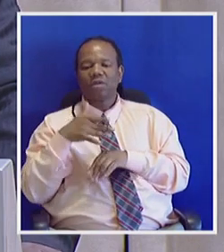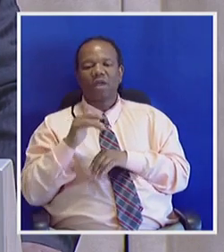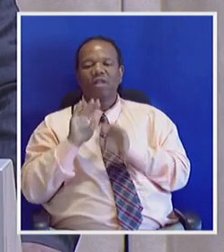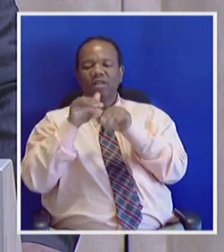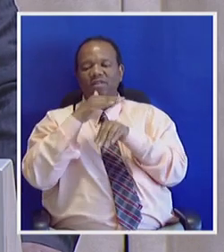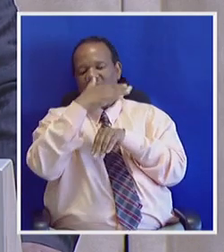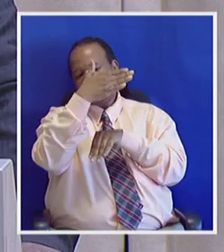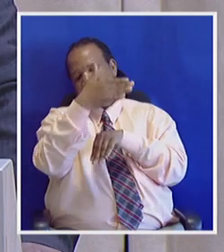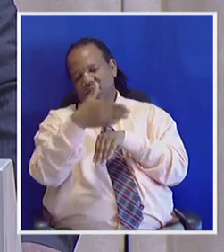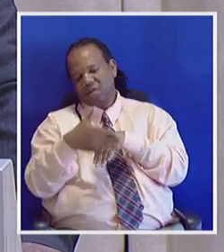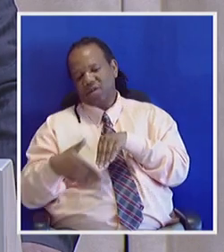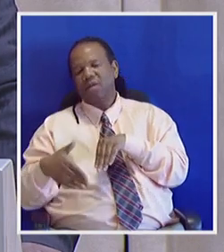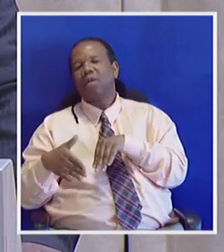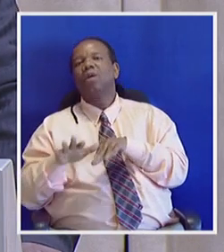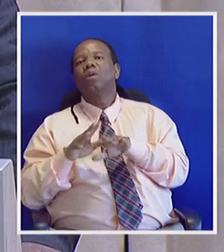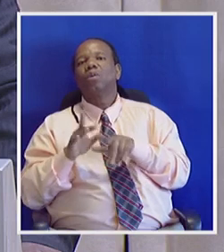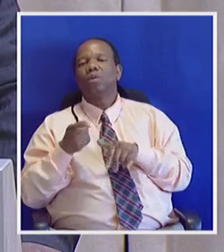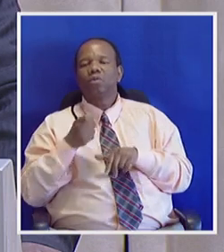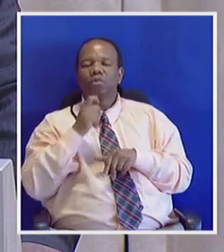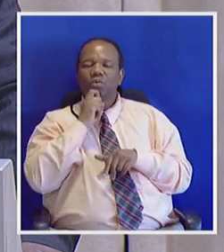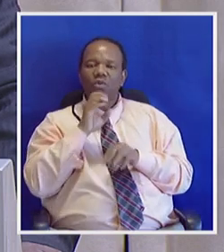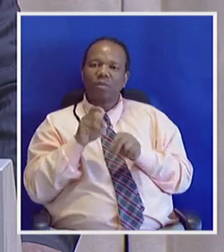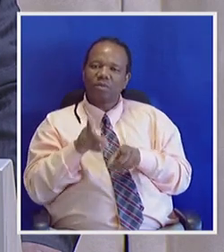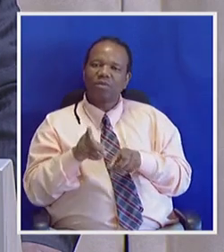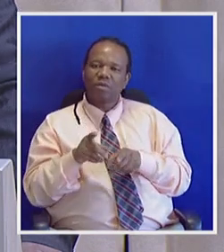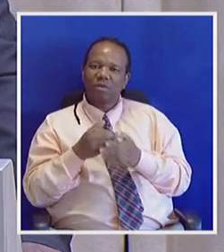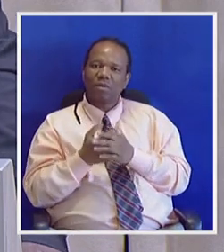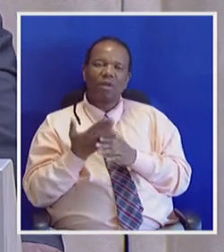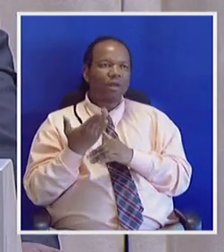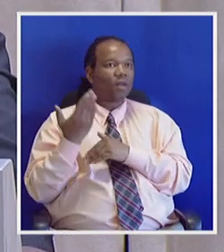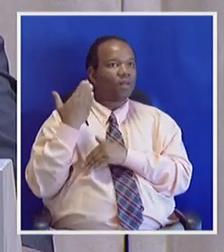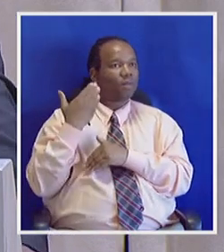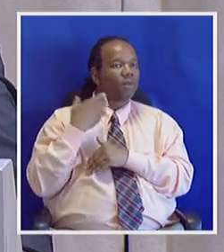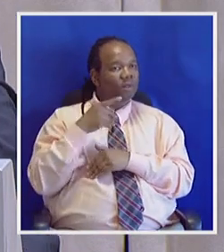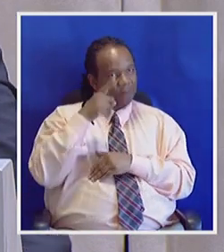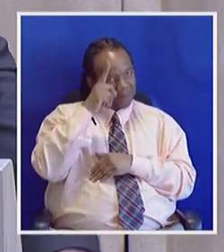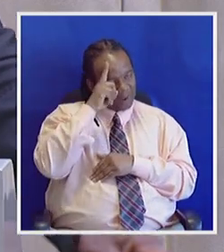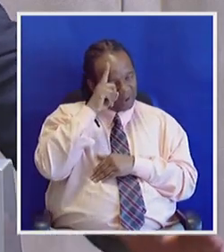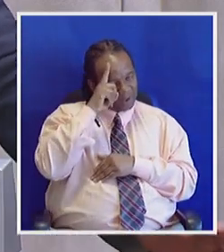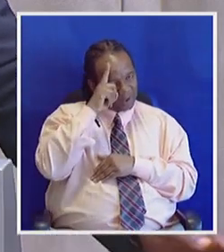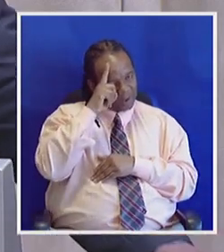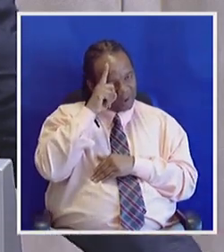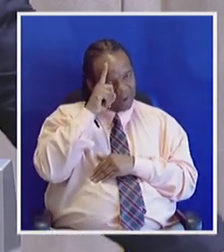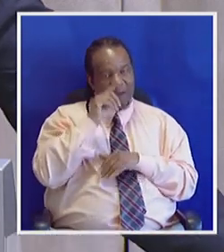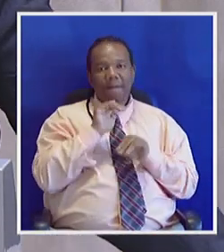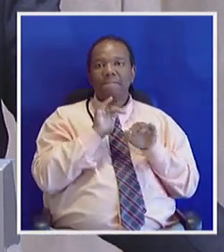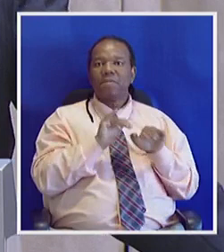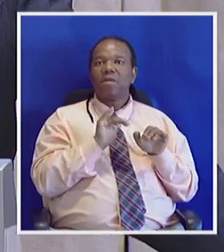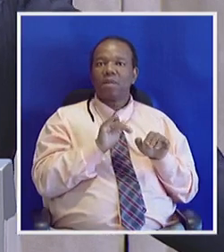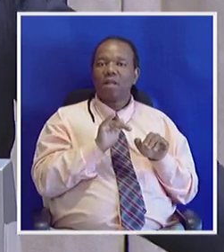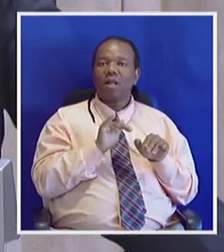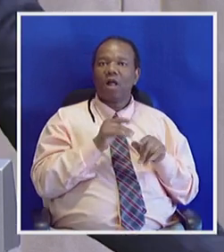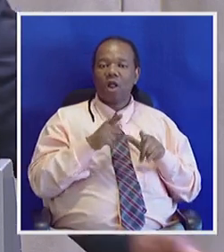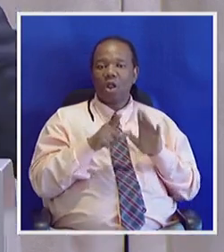we should take up this opportunity. In the past, black people were, by law,